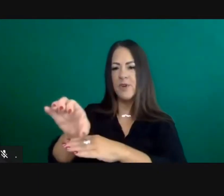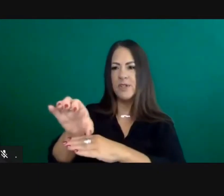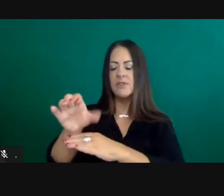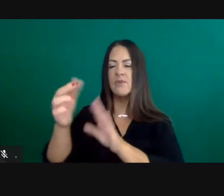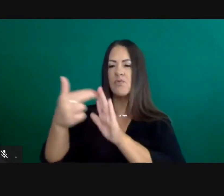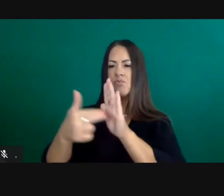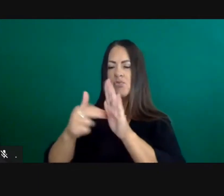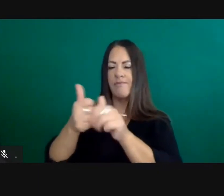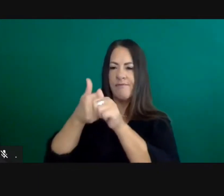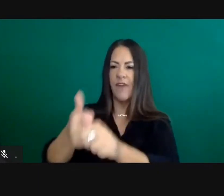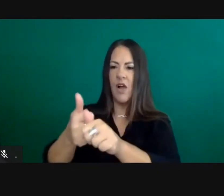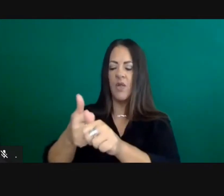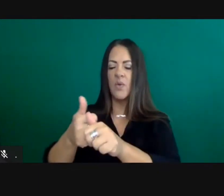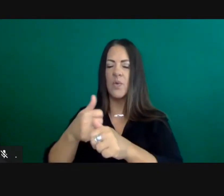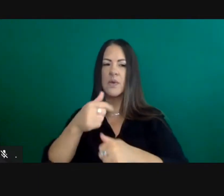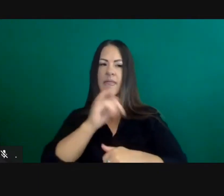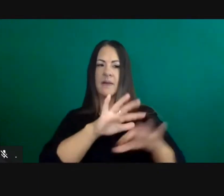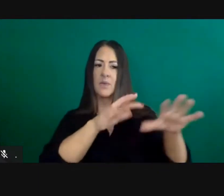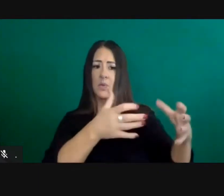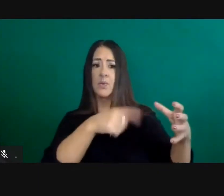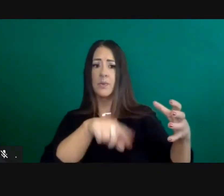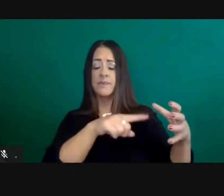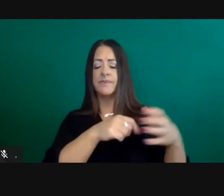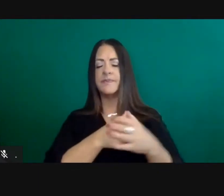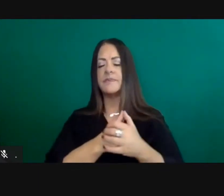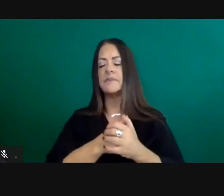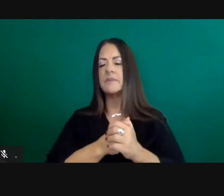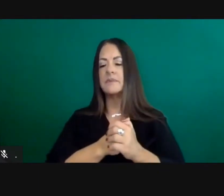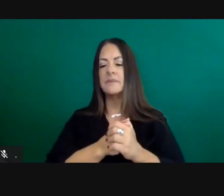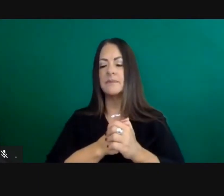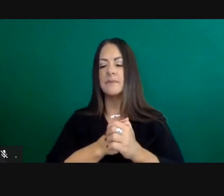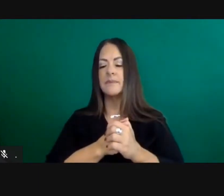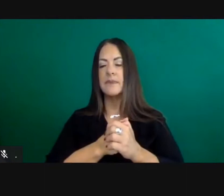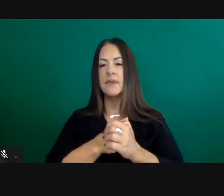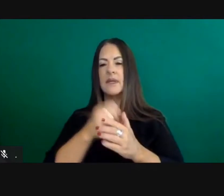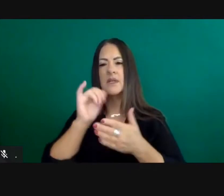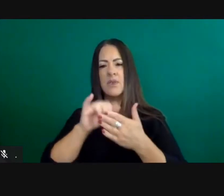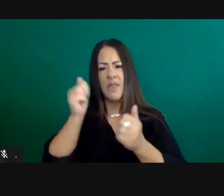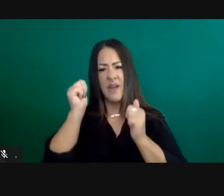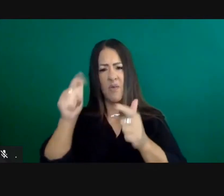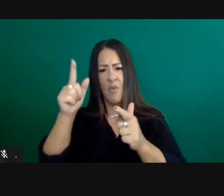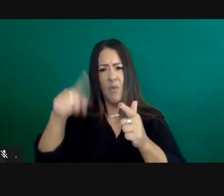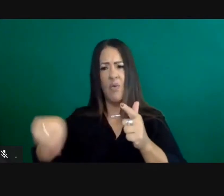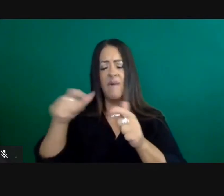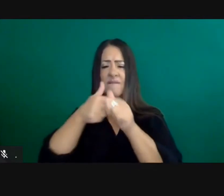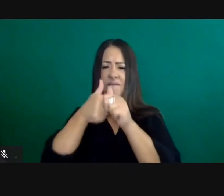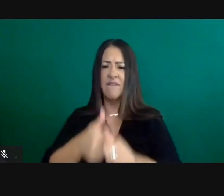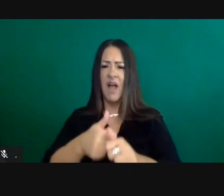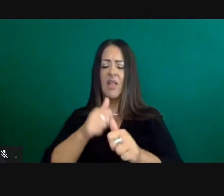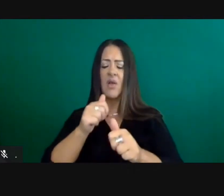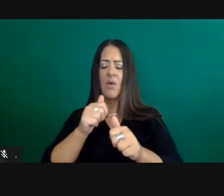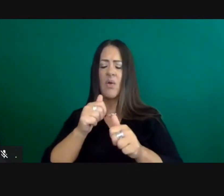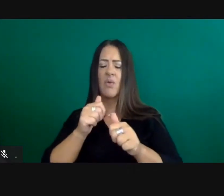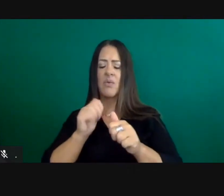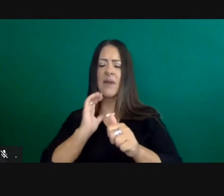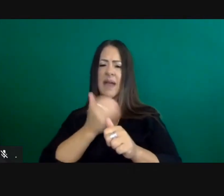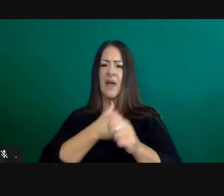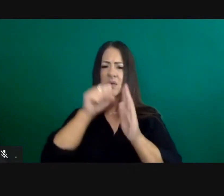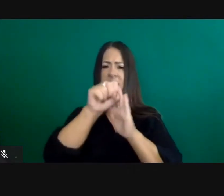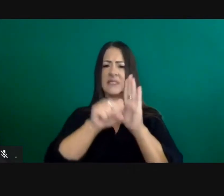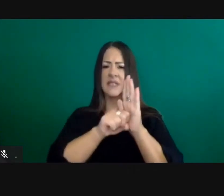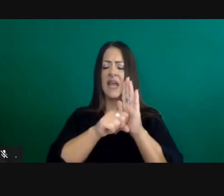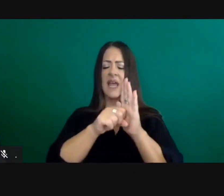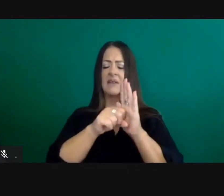enforce these guidelines and these this entire framework. as it's important for us to